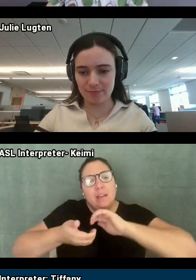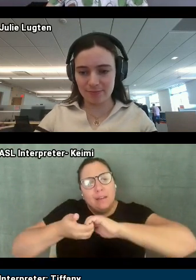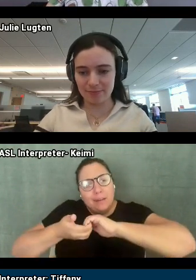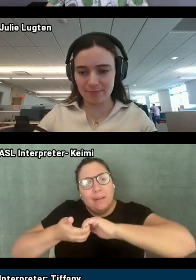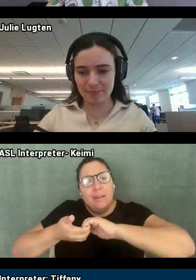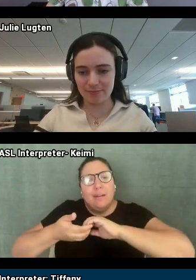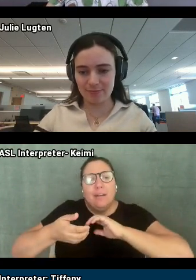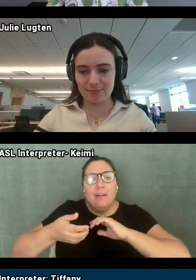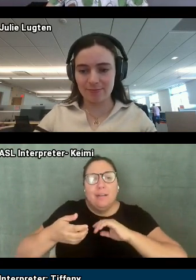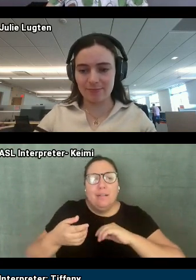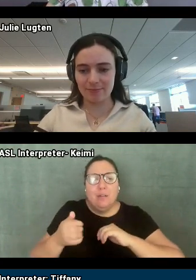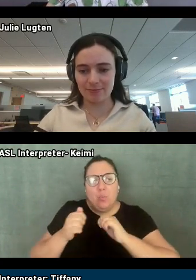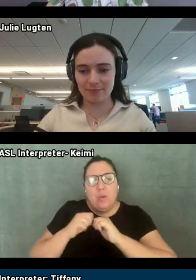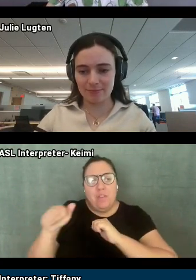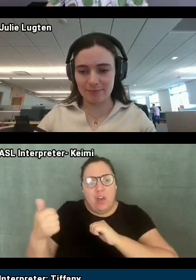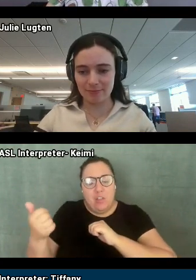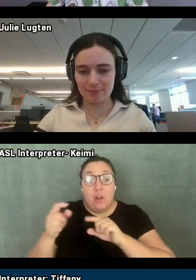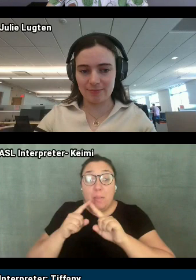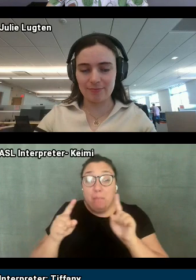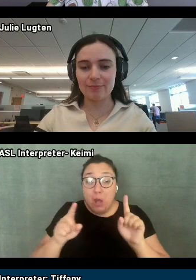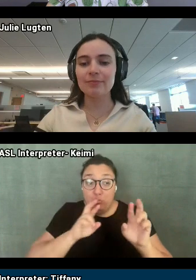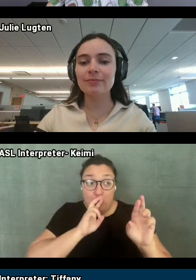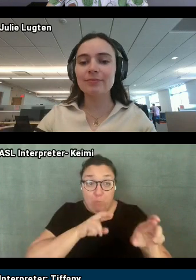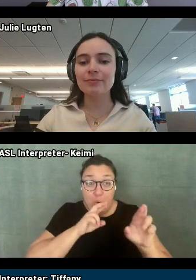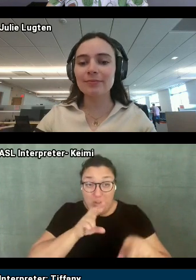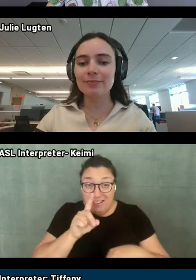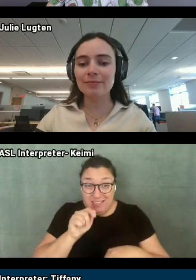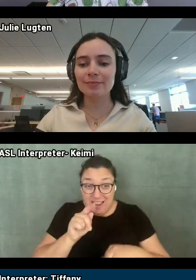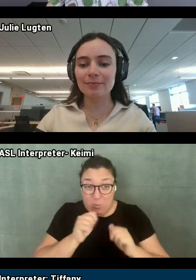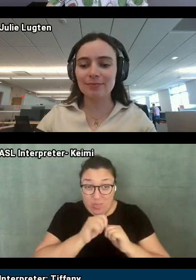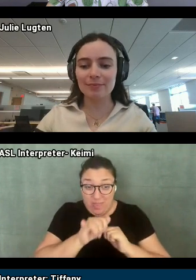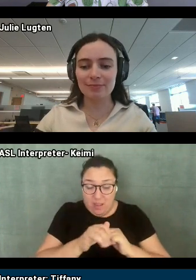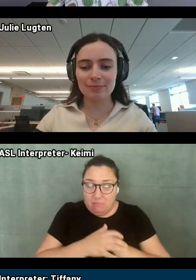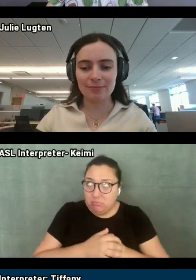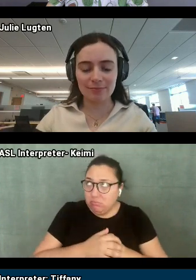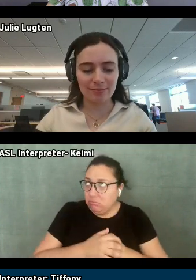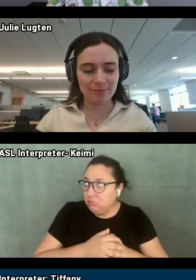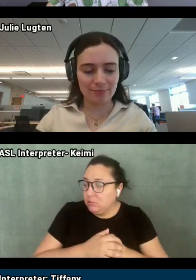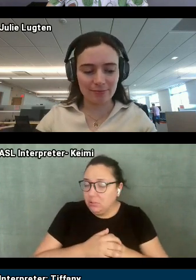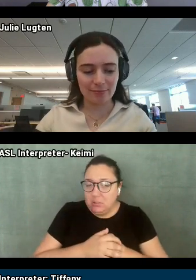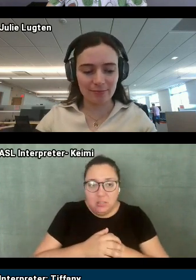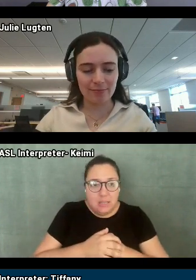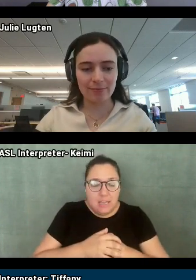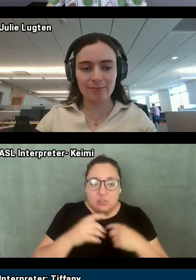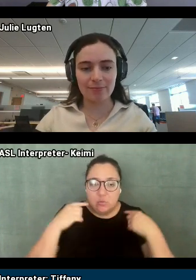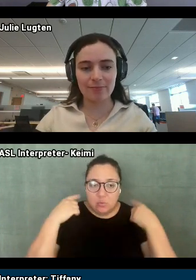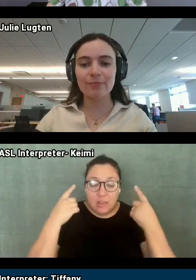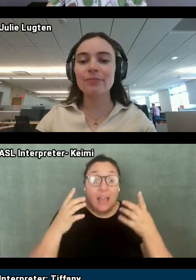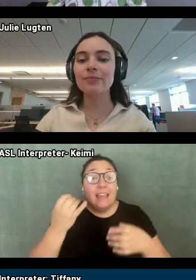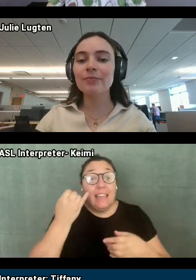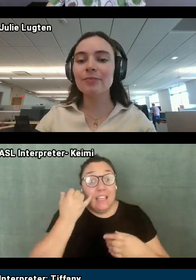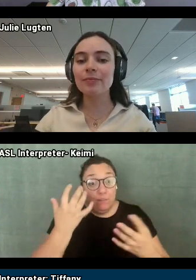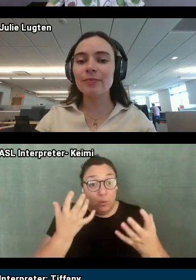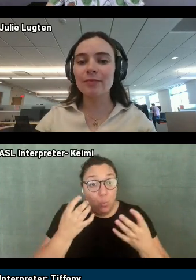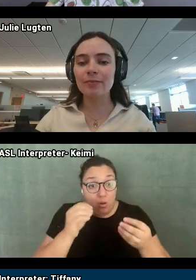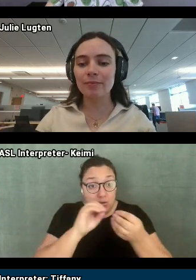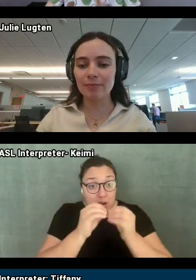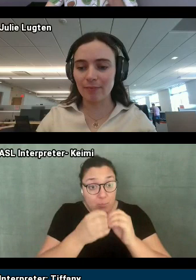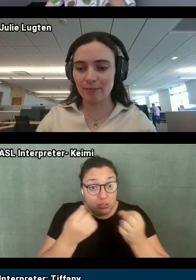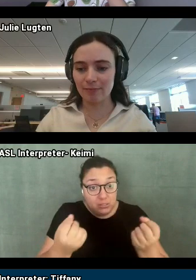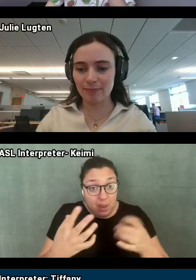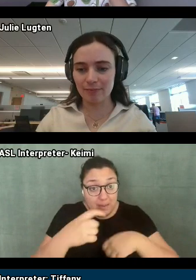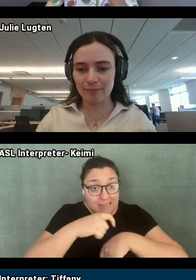contexts, but reporting on data in them is a nightmare. If you want to get numbers on how many times